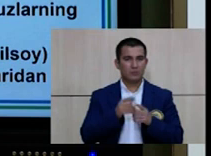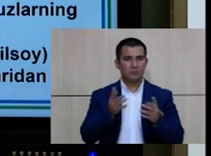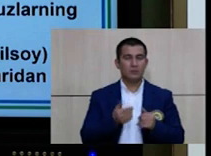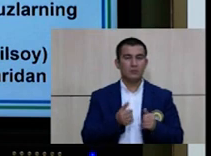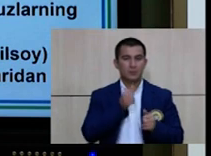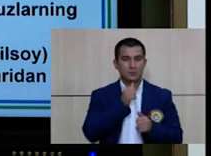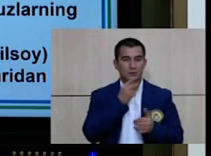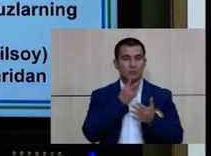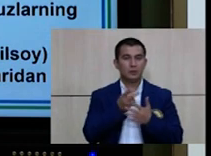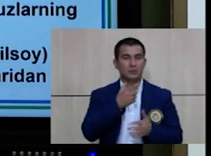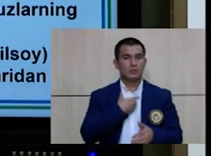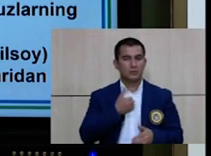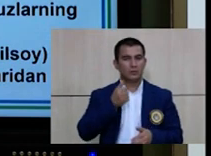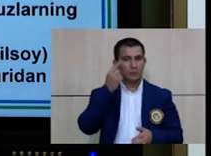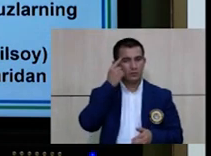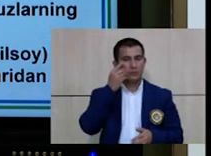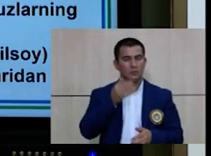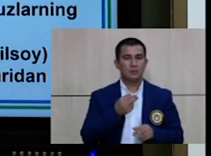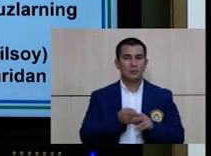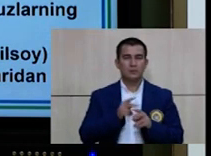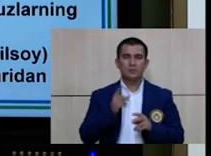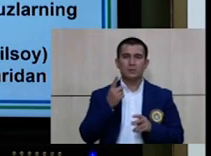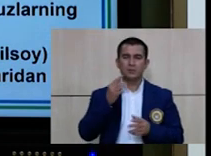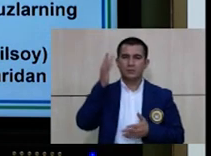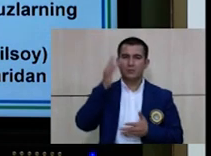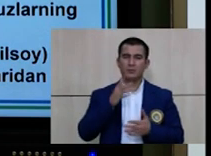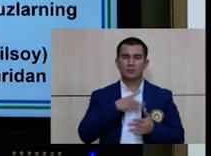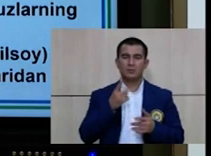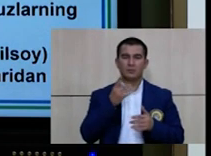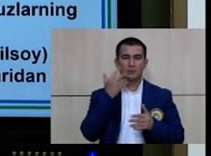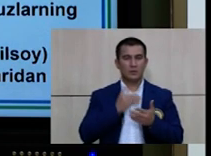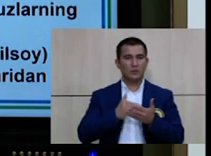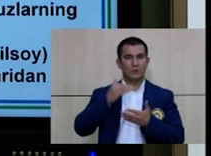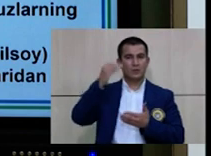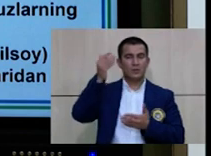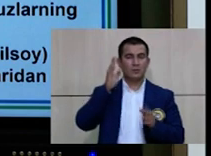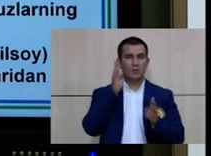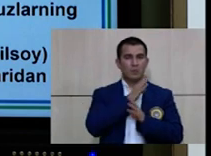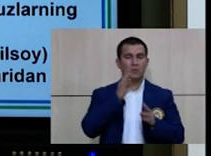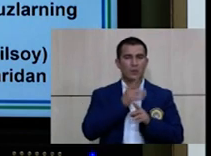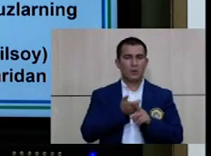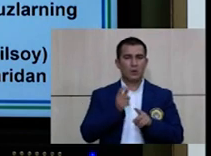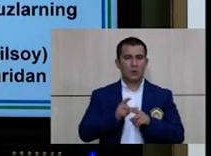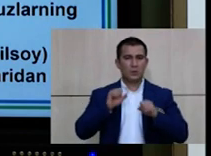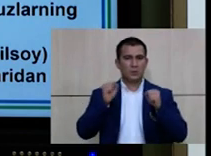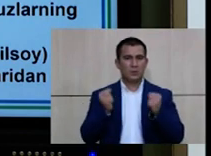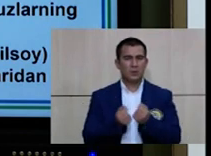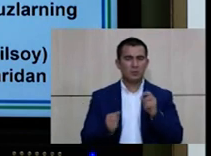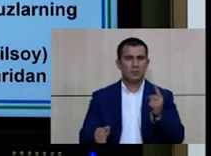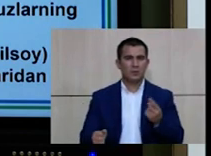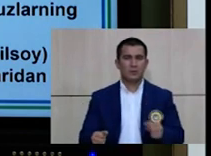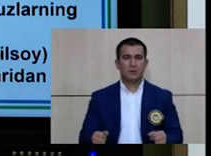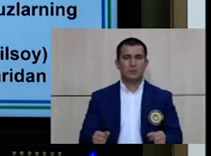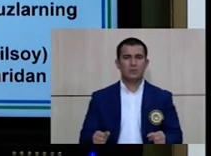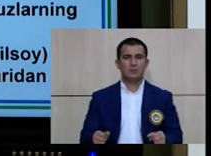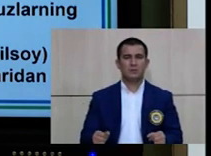qani o'ylab ko'ring-chi, nima uchun yuqorilgan ko'tarilgan sari havo harorati soviydi?